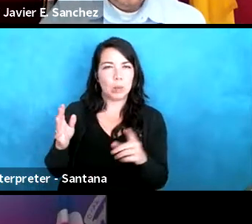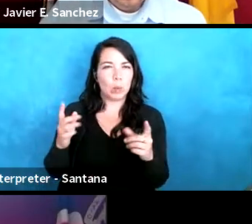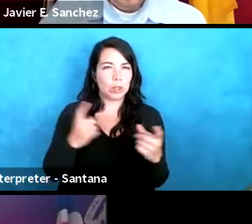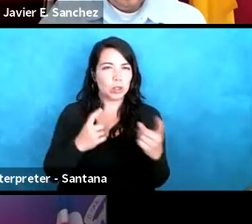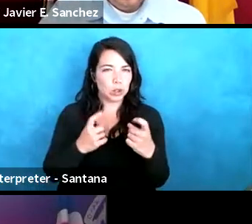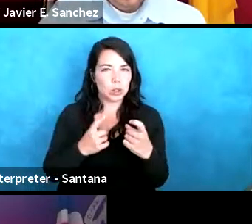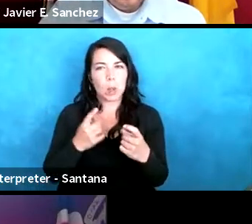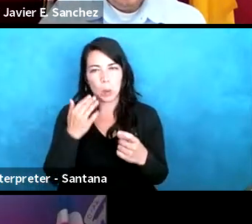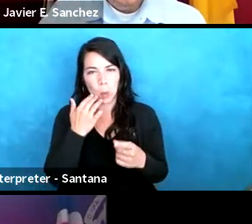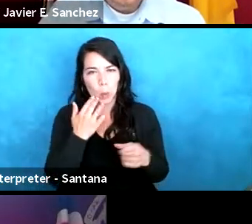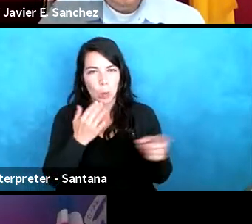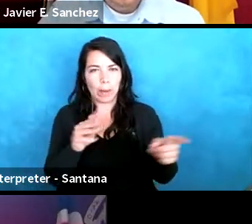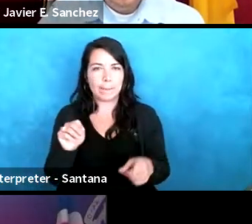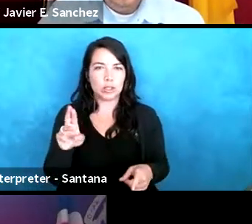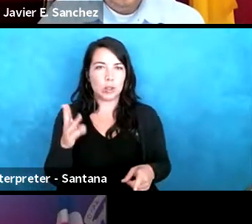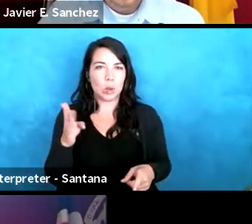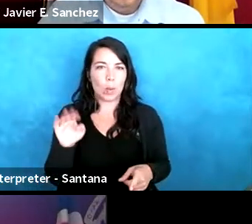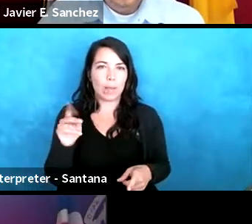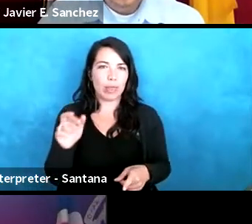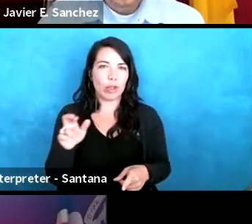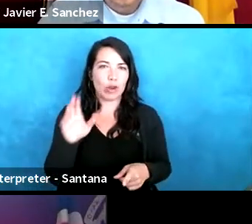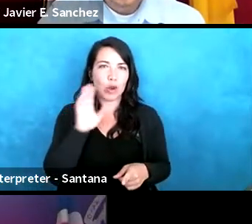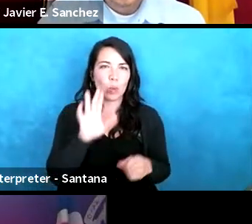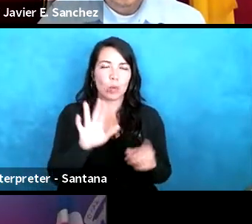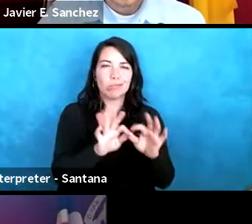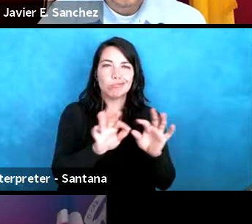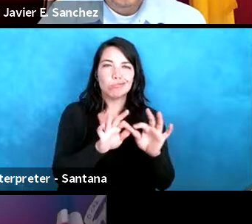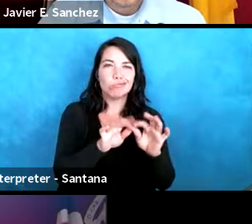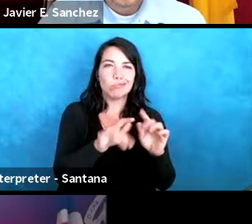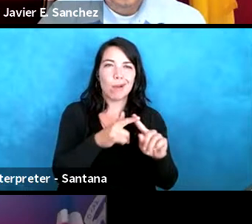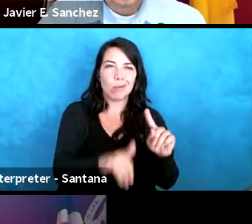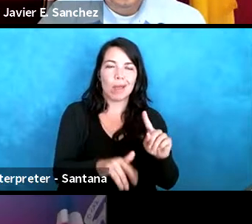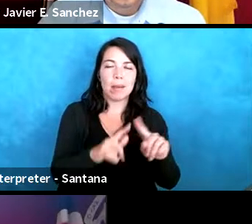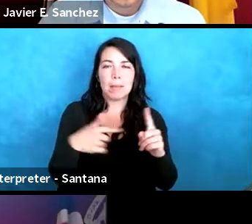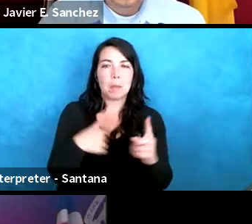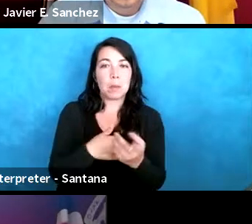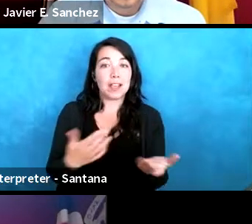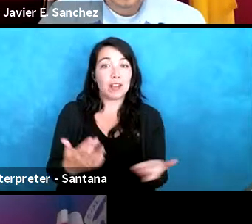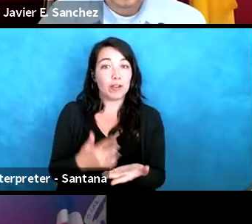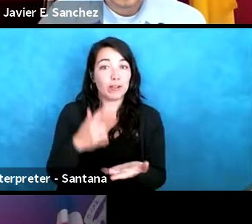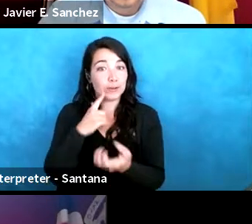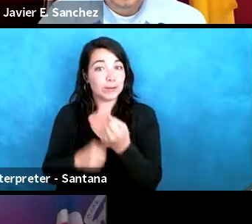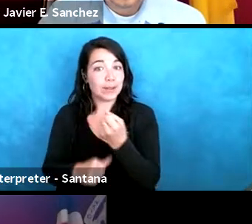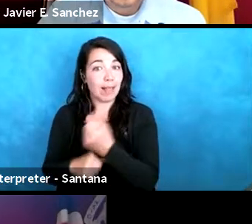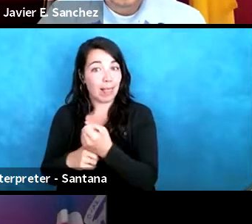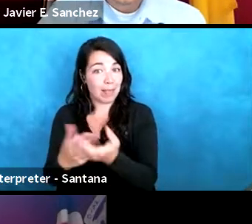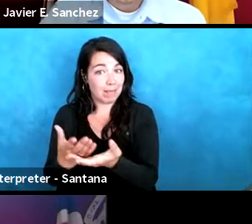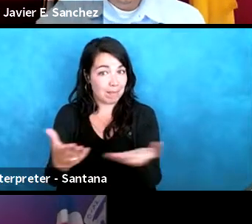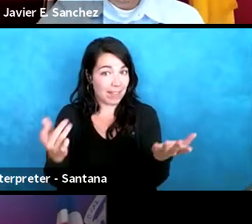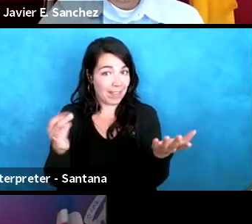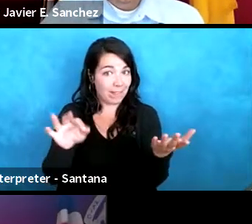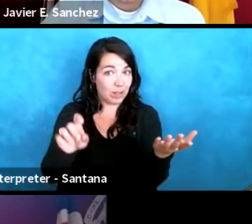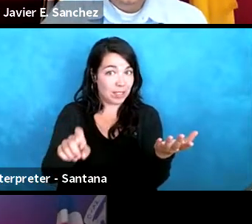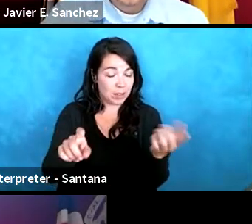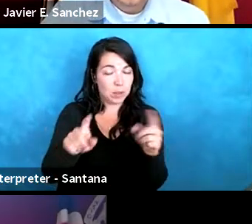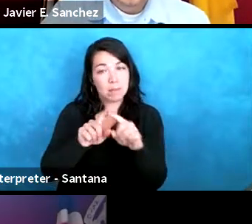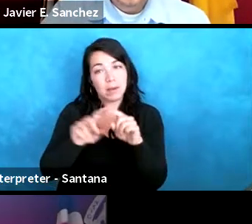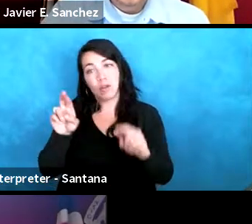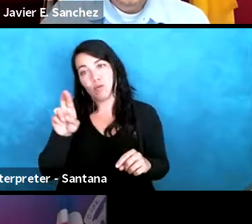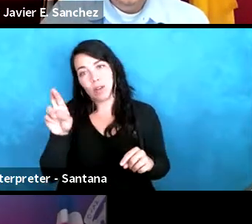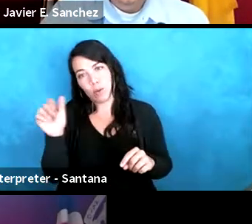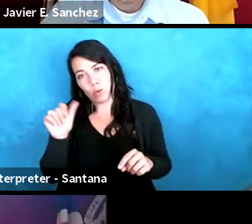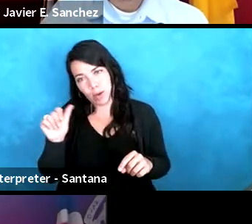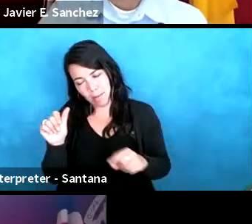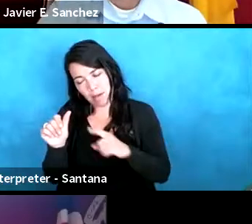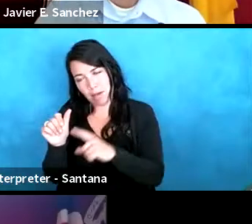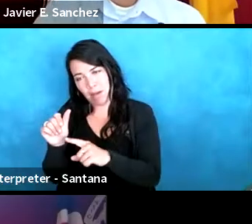will go over this with us, were just the areas that will be assisted as far as Rio Arriba County goes. And we